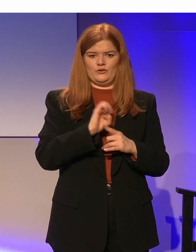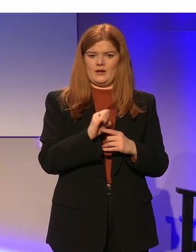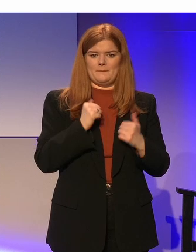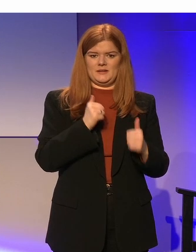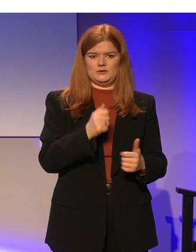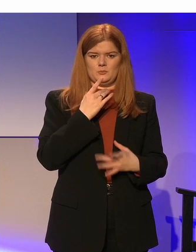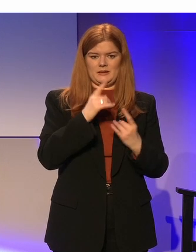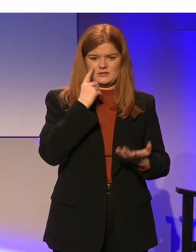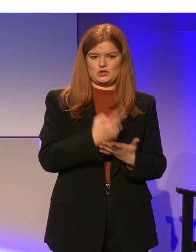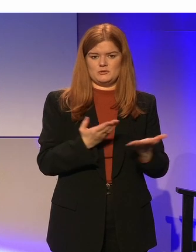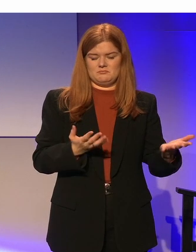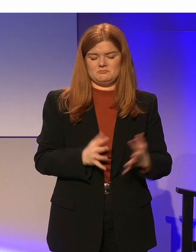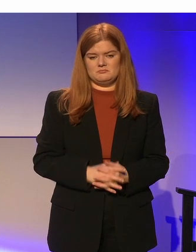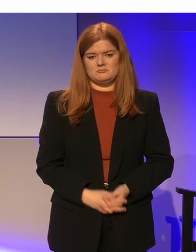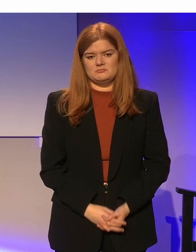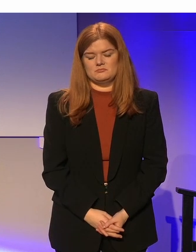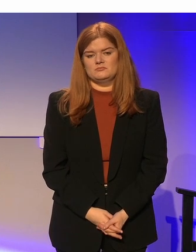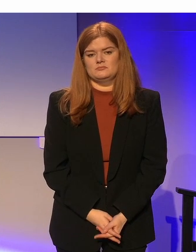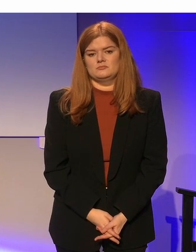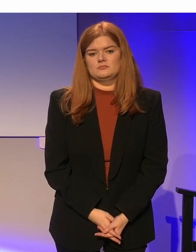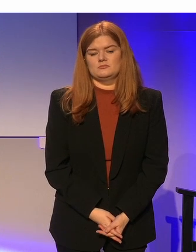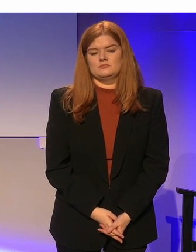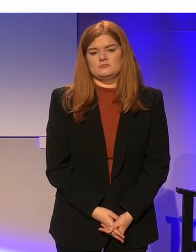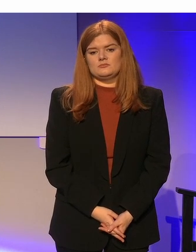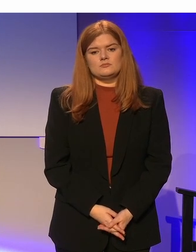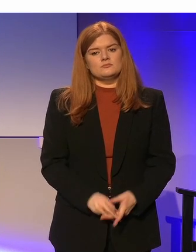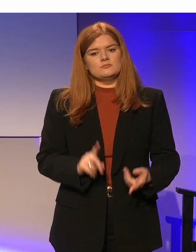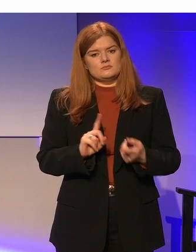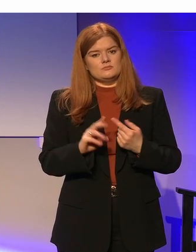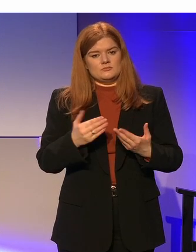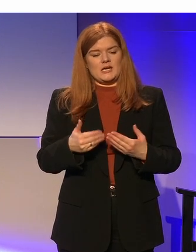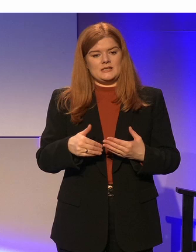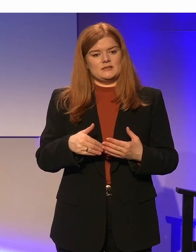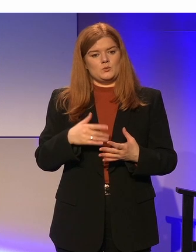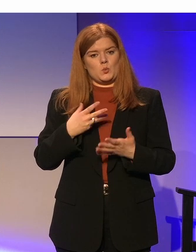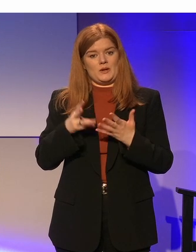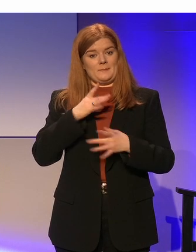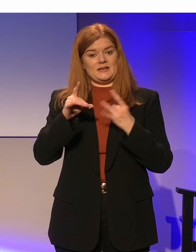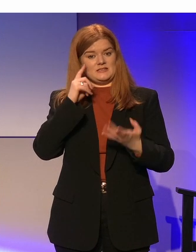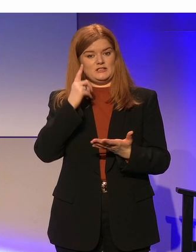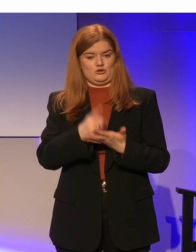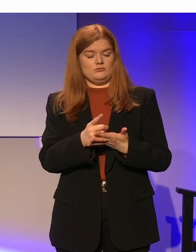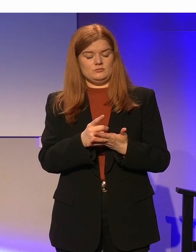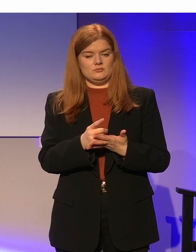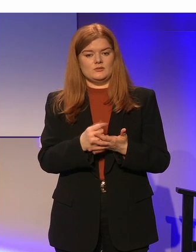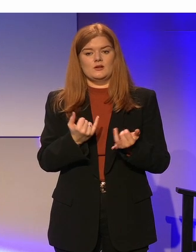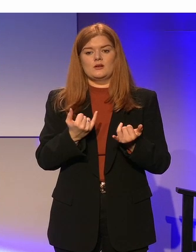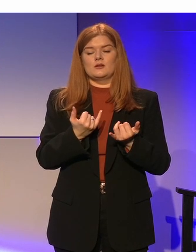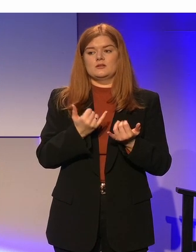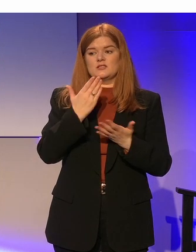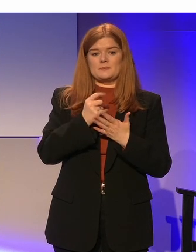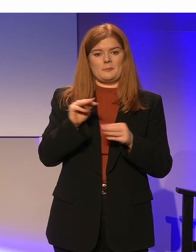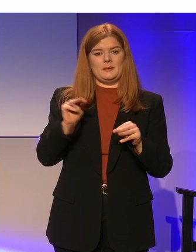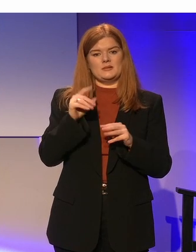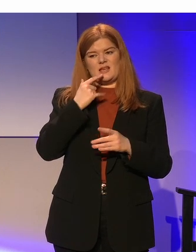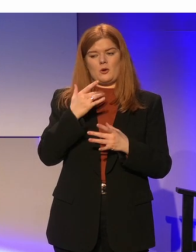enough decision making responsibility. And the engagement in decision making, so a sense that sometimes